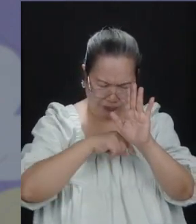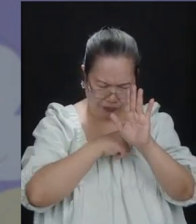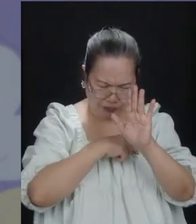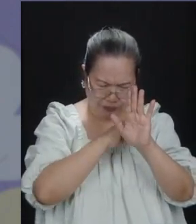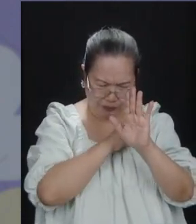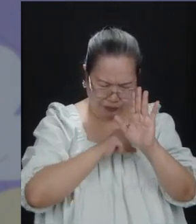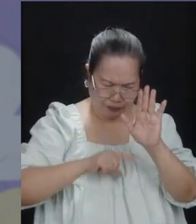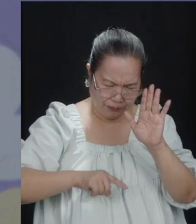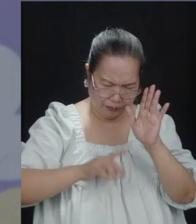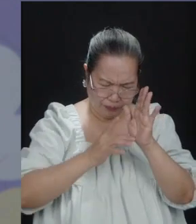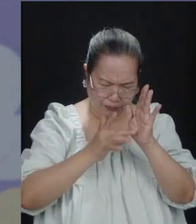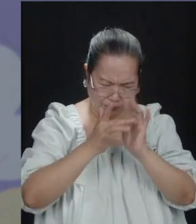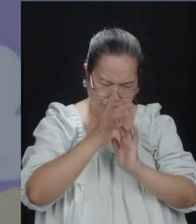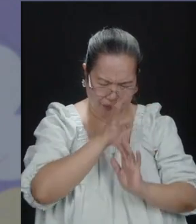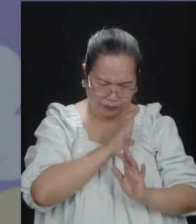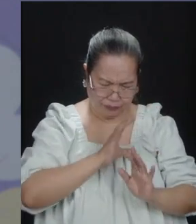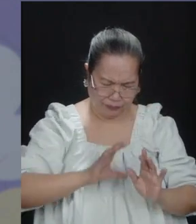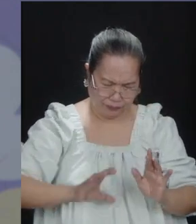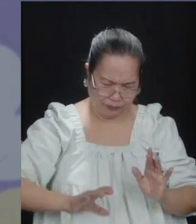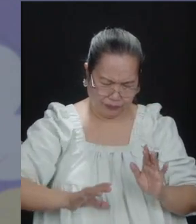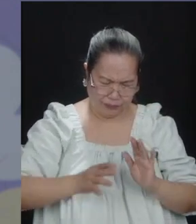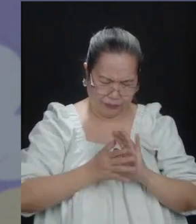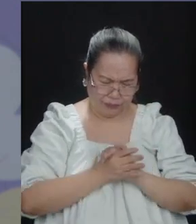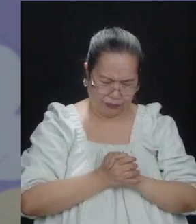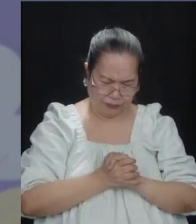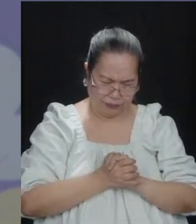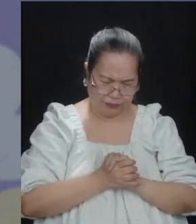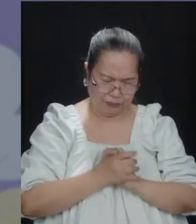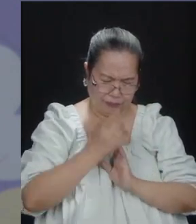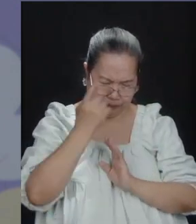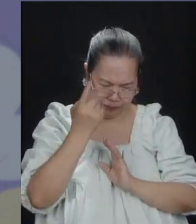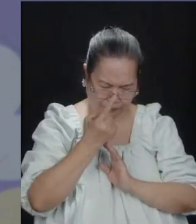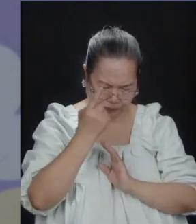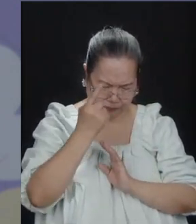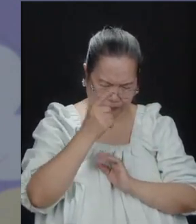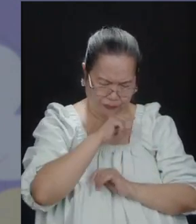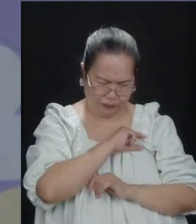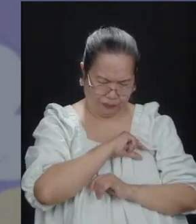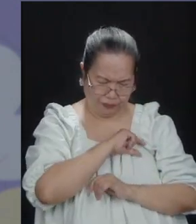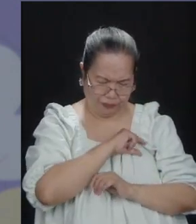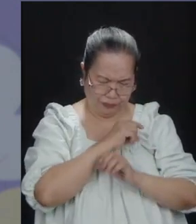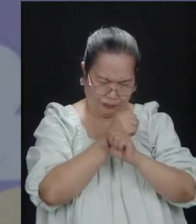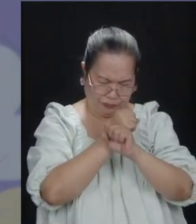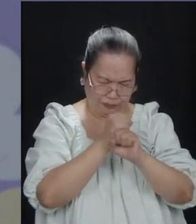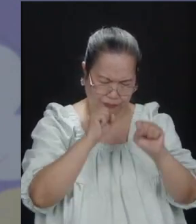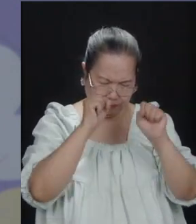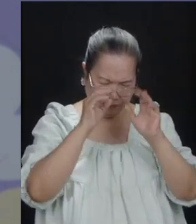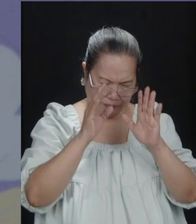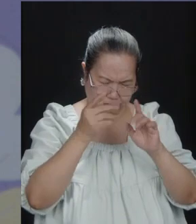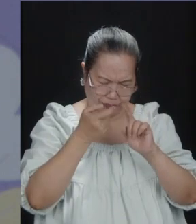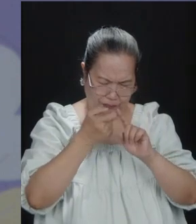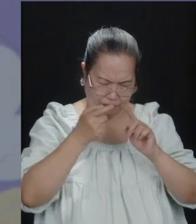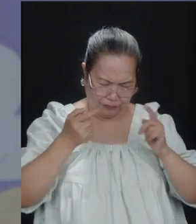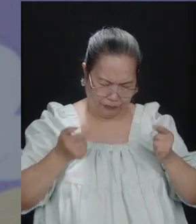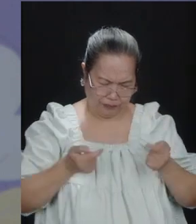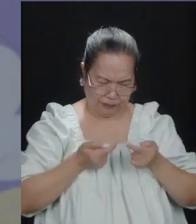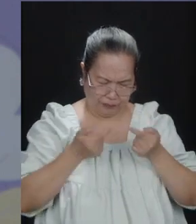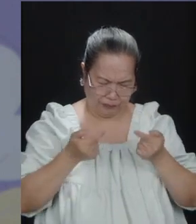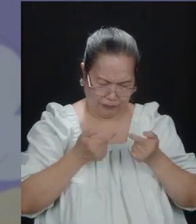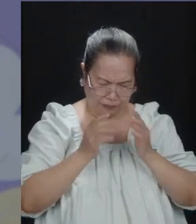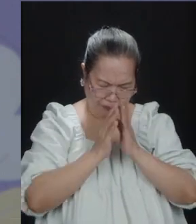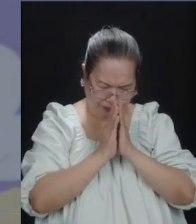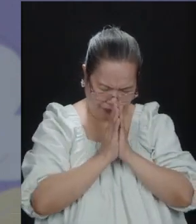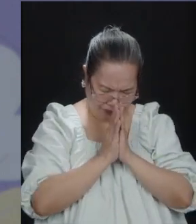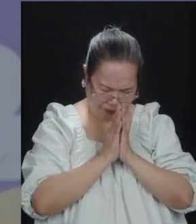Lord Jesus Christ, the only qualified Savior from sin. I pray,